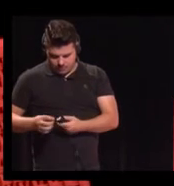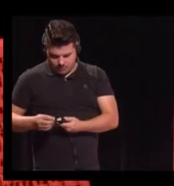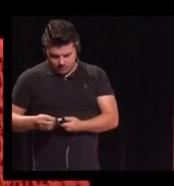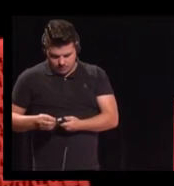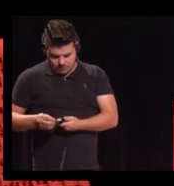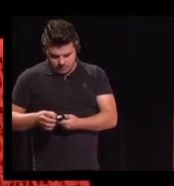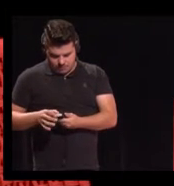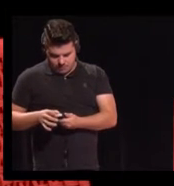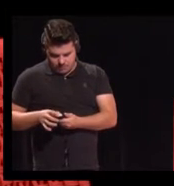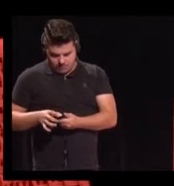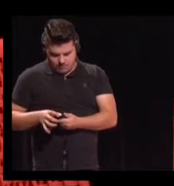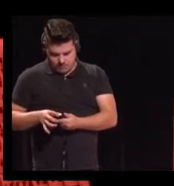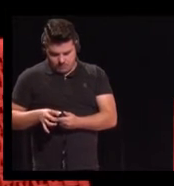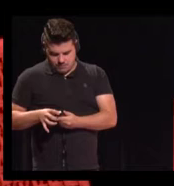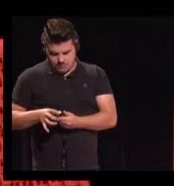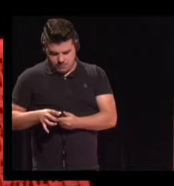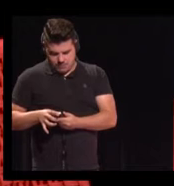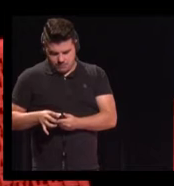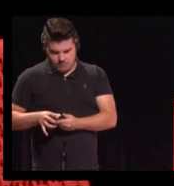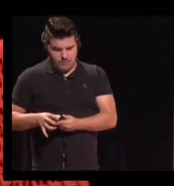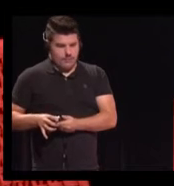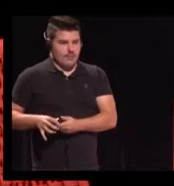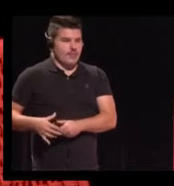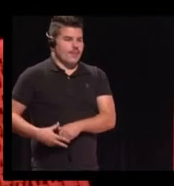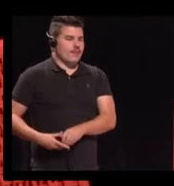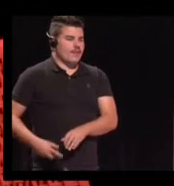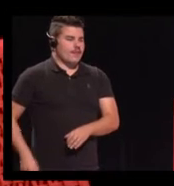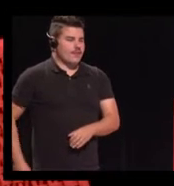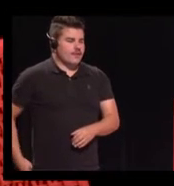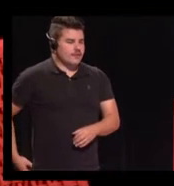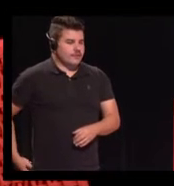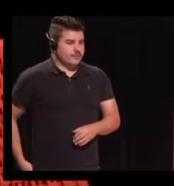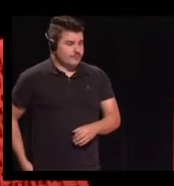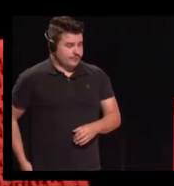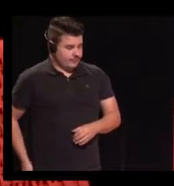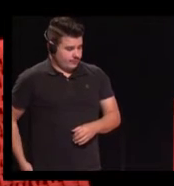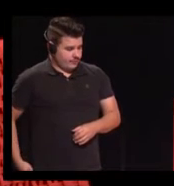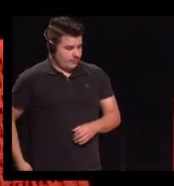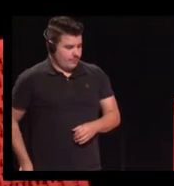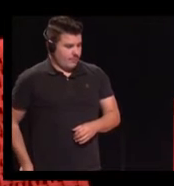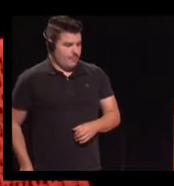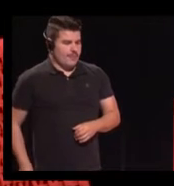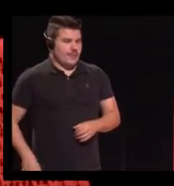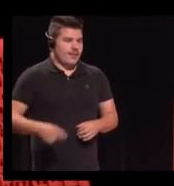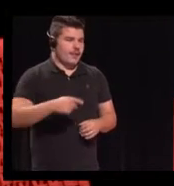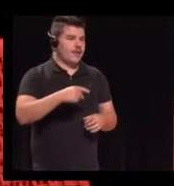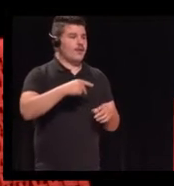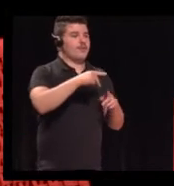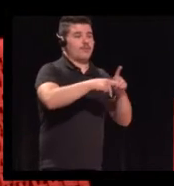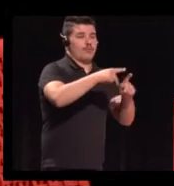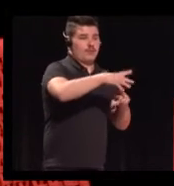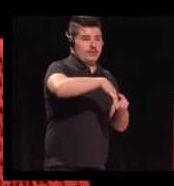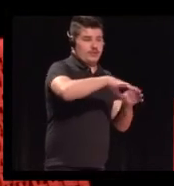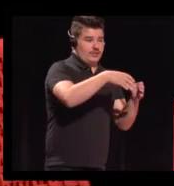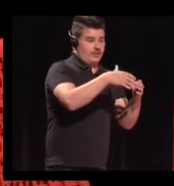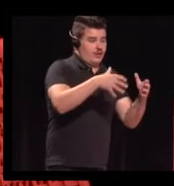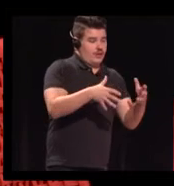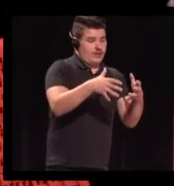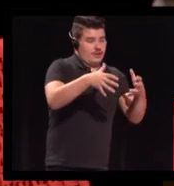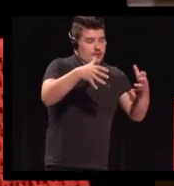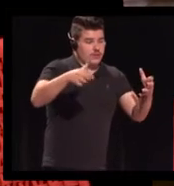Earth has grown. And so reaching 50 million people is easier now, also